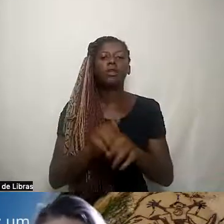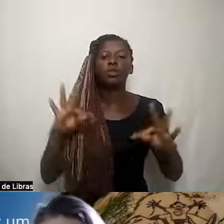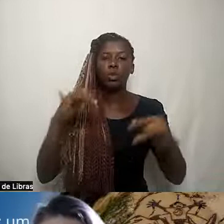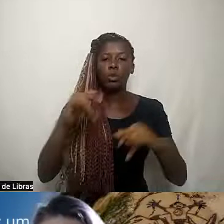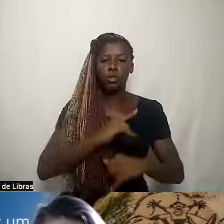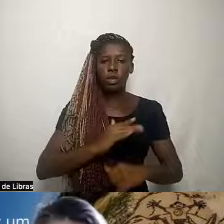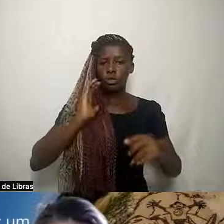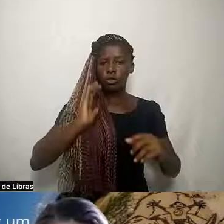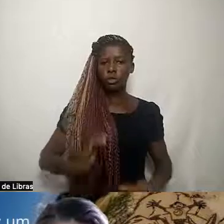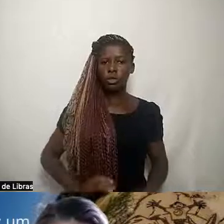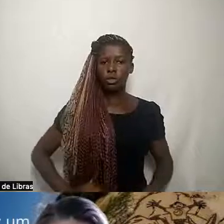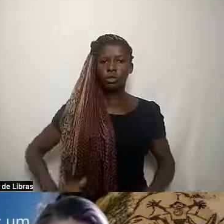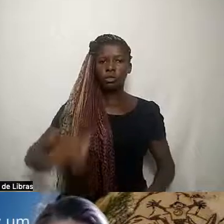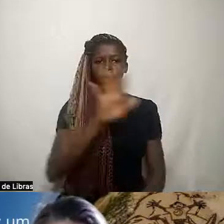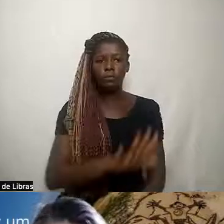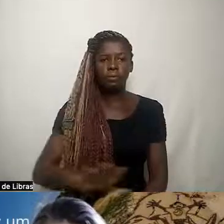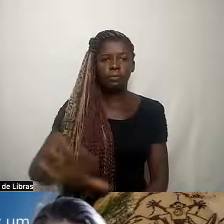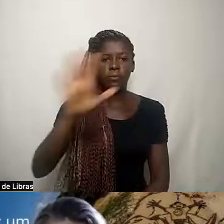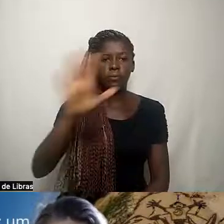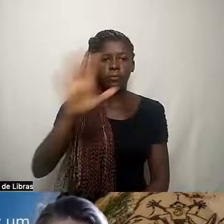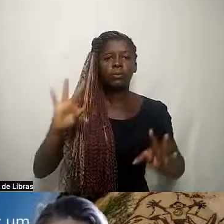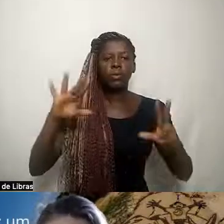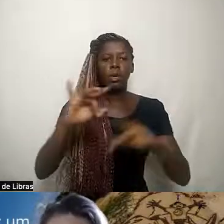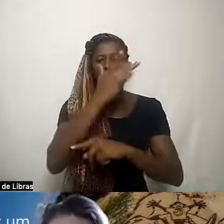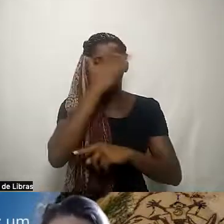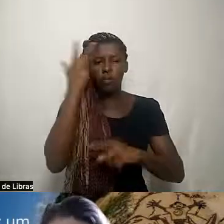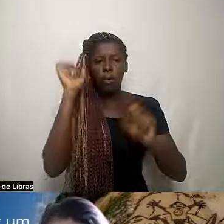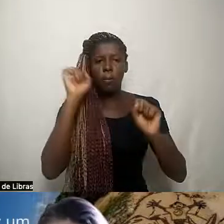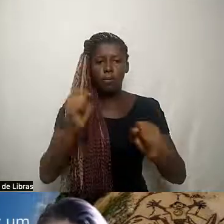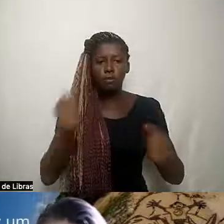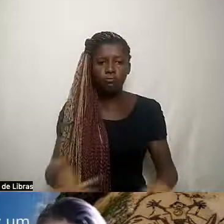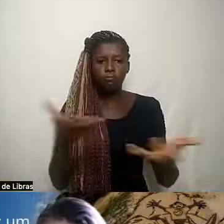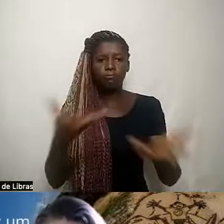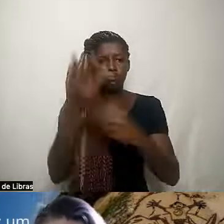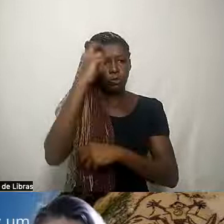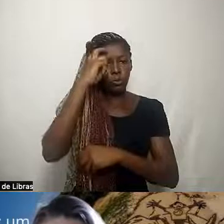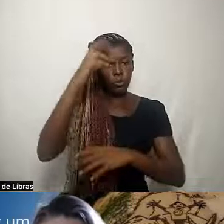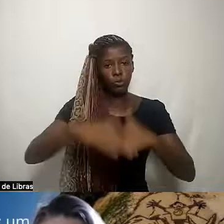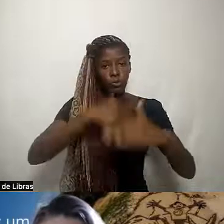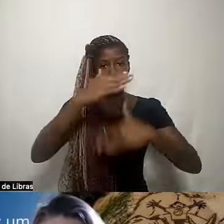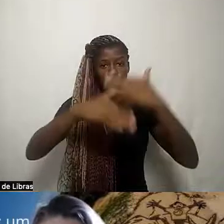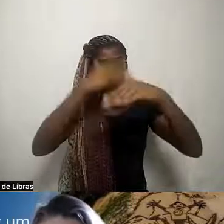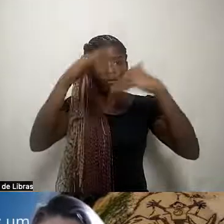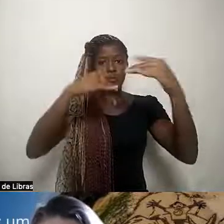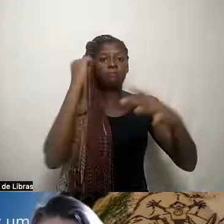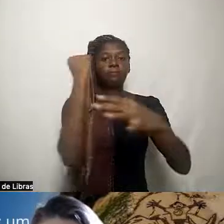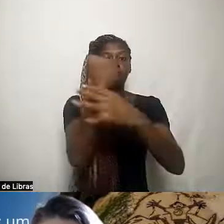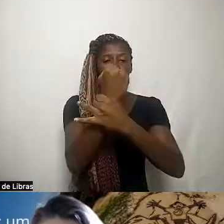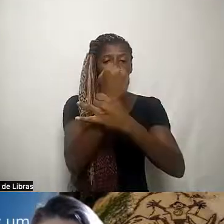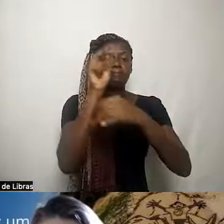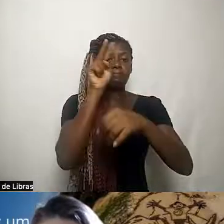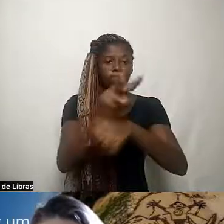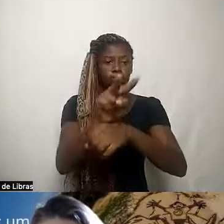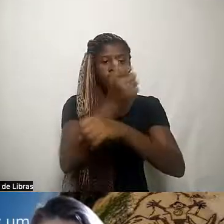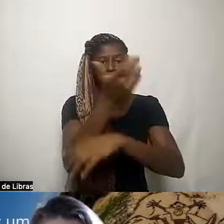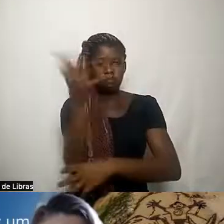global citizenship, and diversity around the world, and the contribution of culture for sustainable